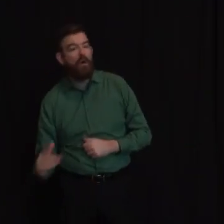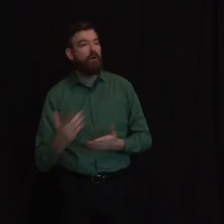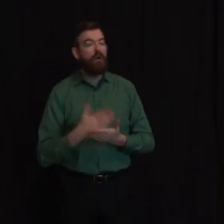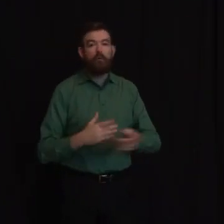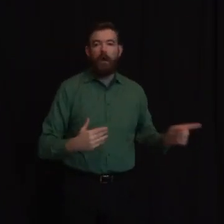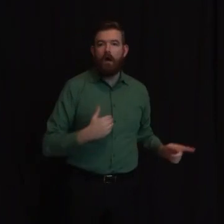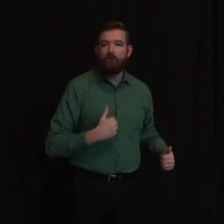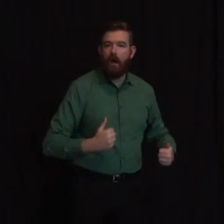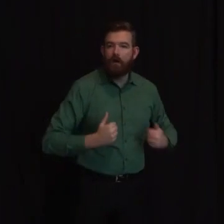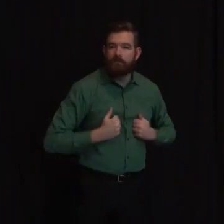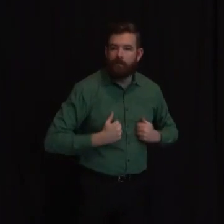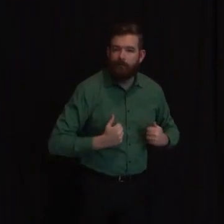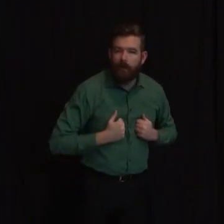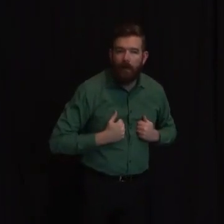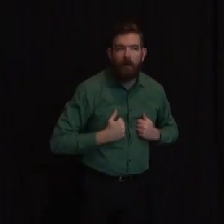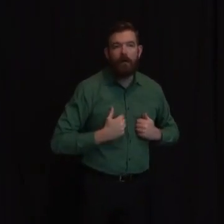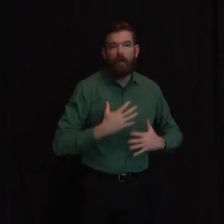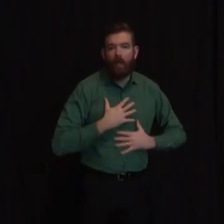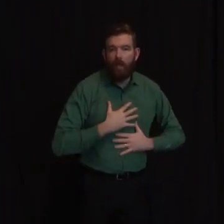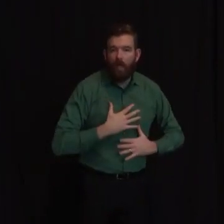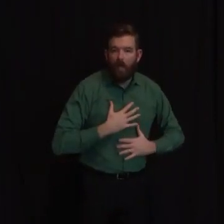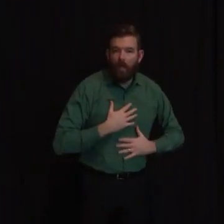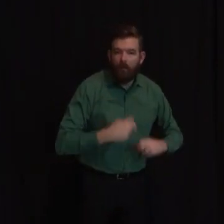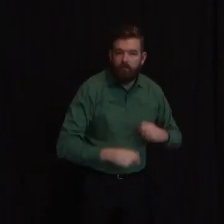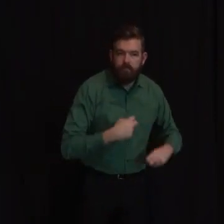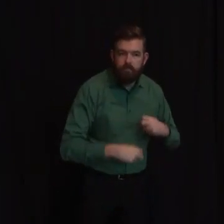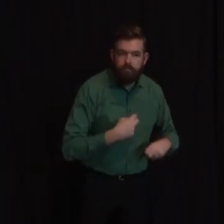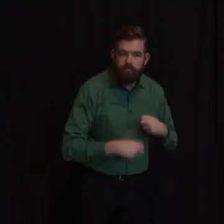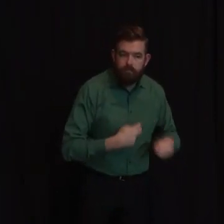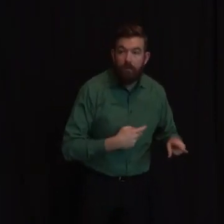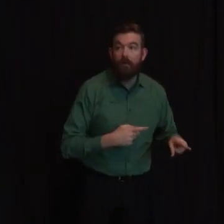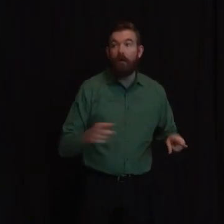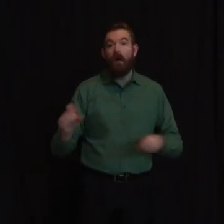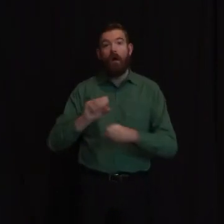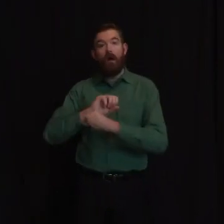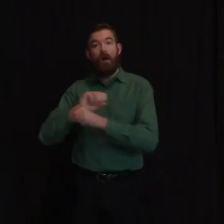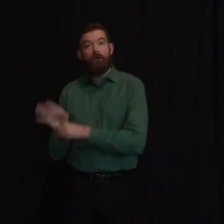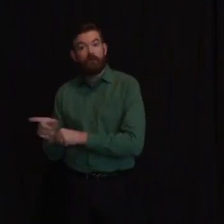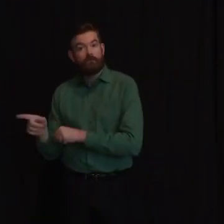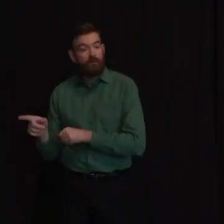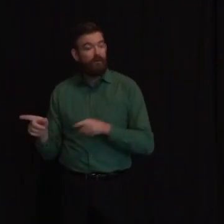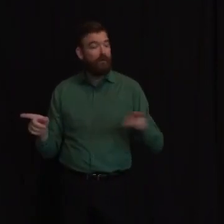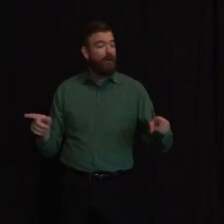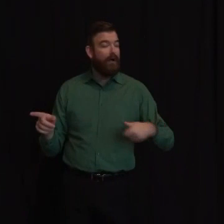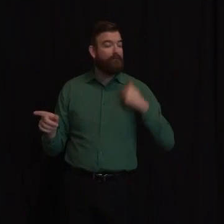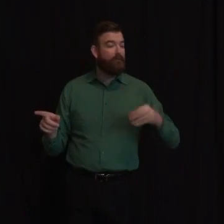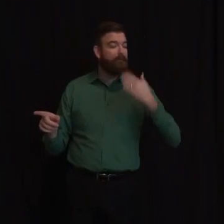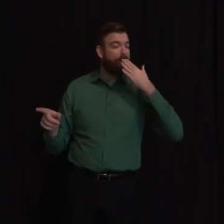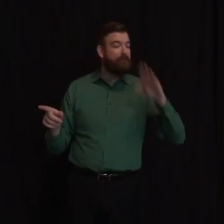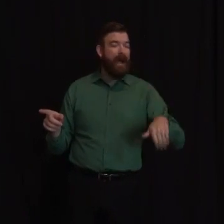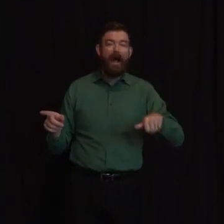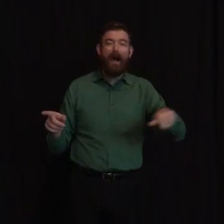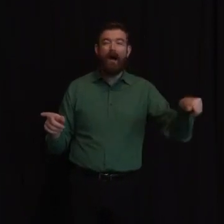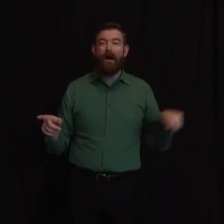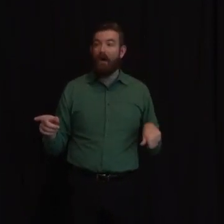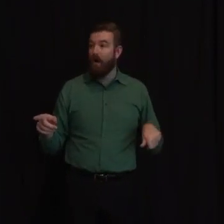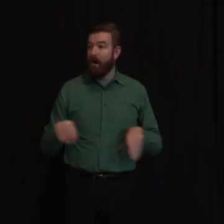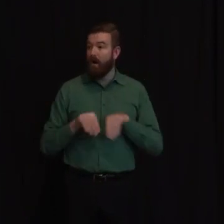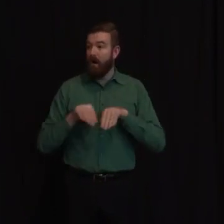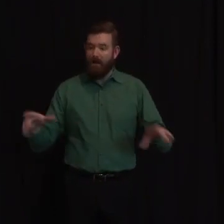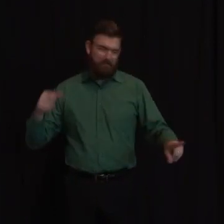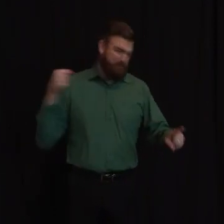health concern on top of this pandemic for New Jersey's communities of color. Last week, First